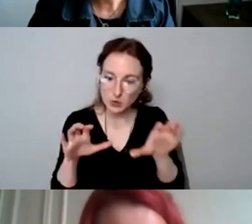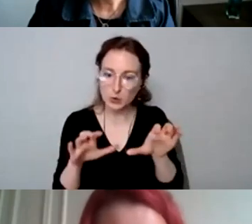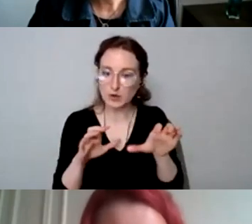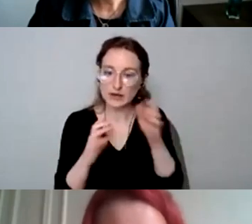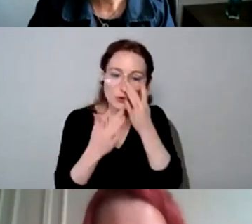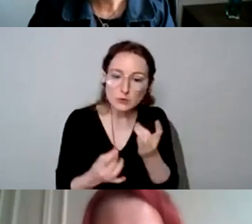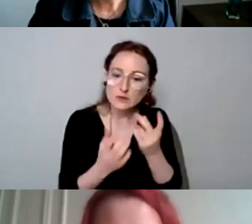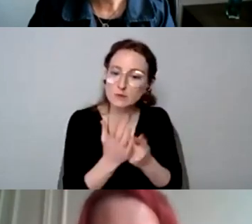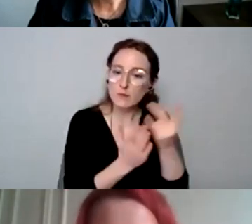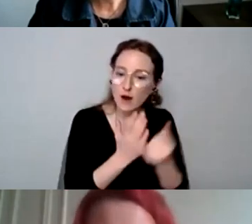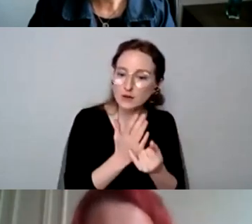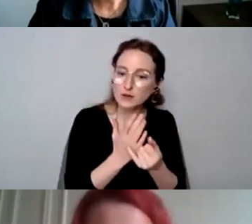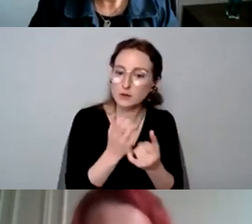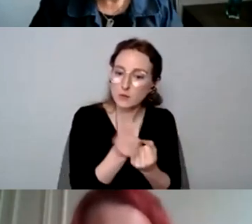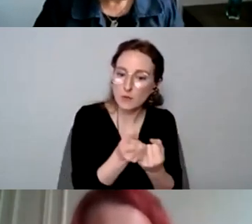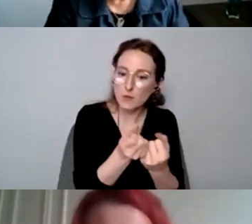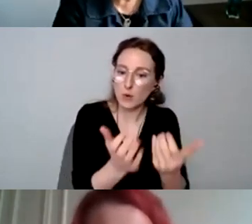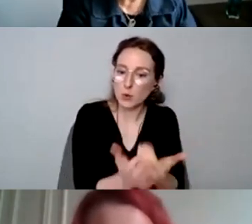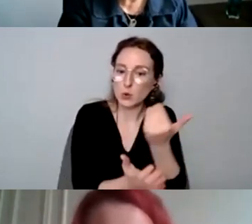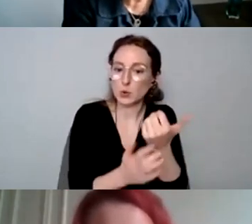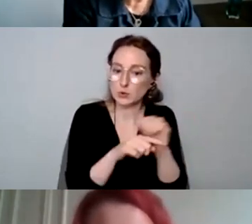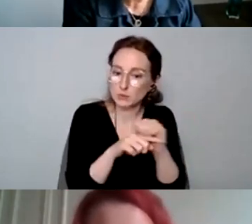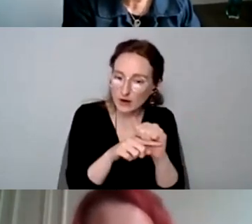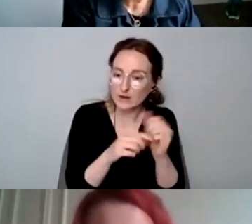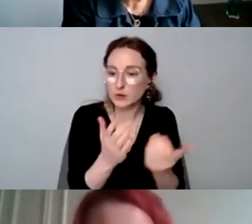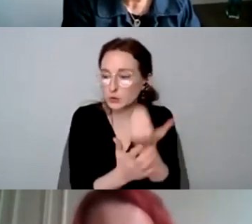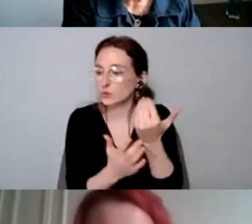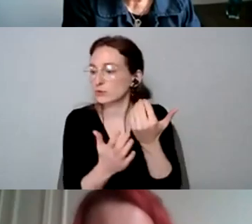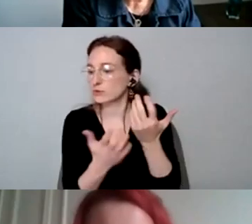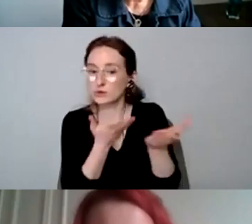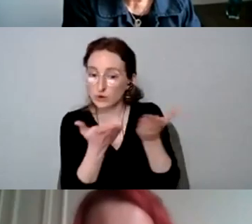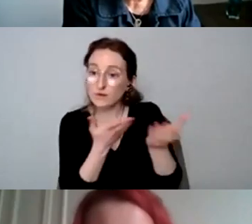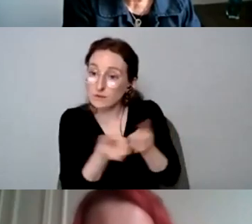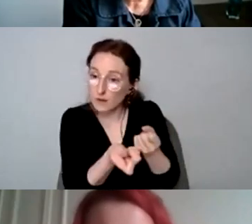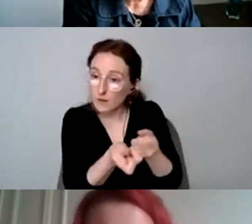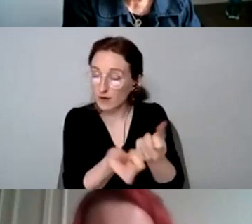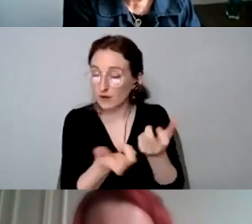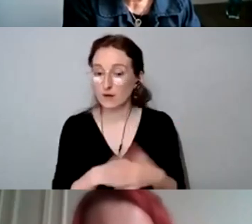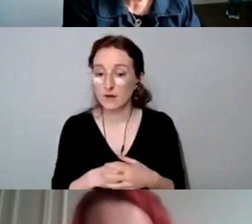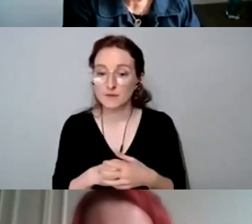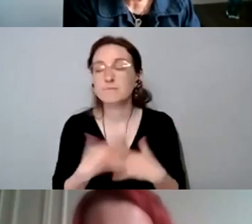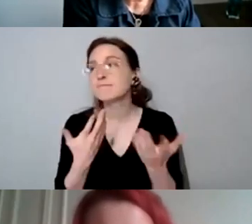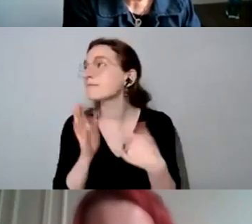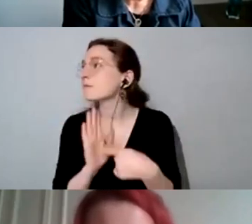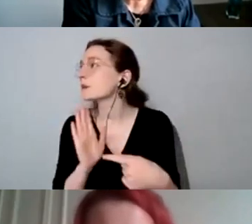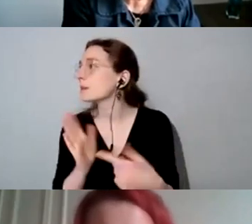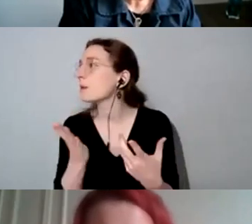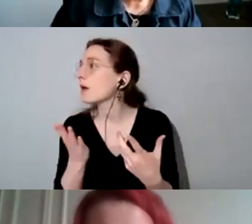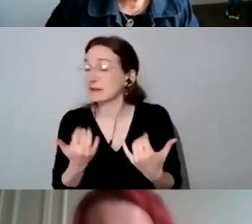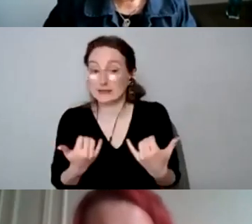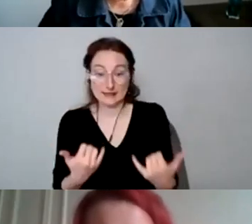new values and new practices and new services in their fields. For example,